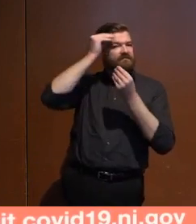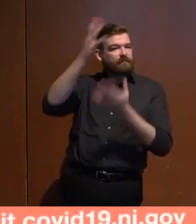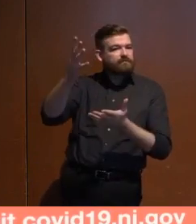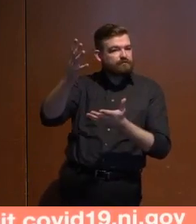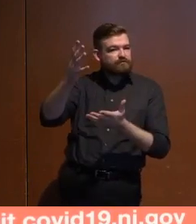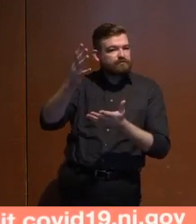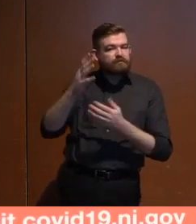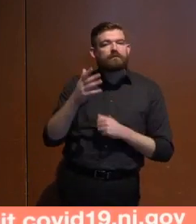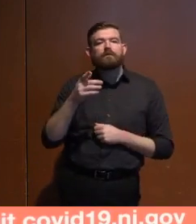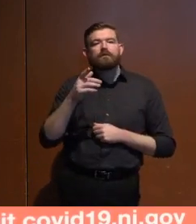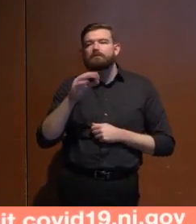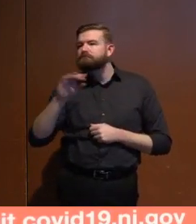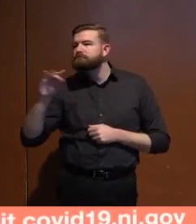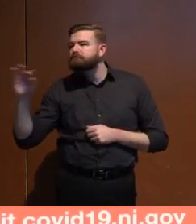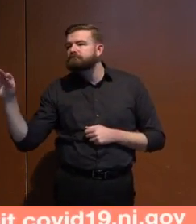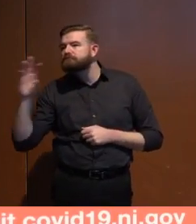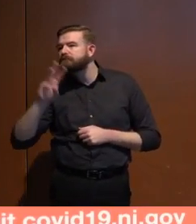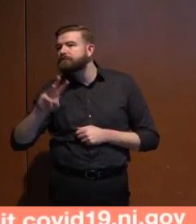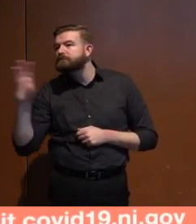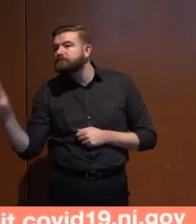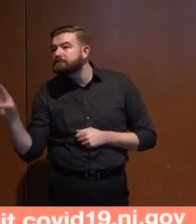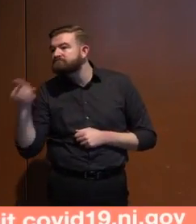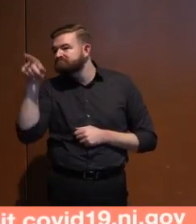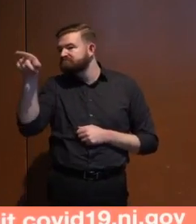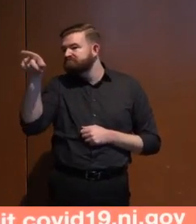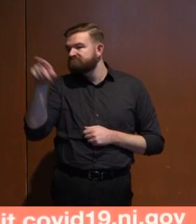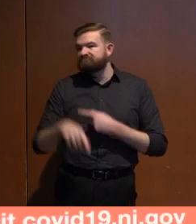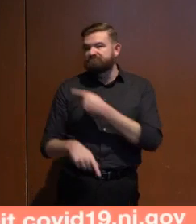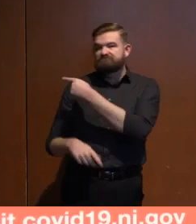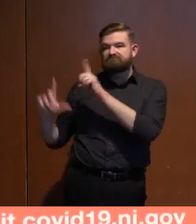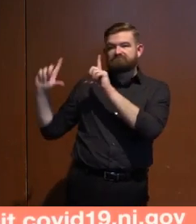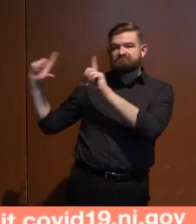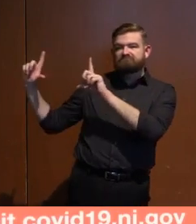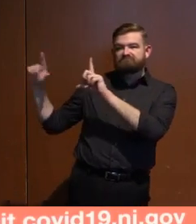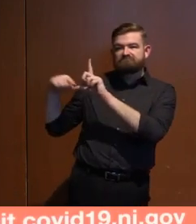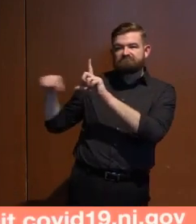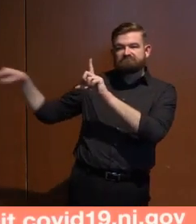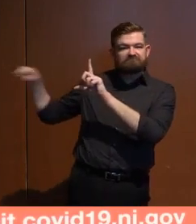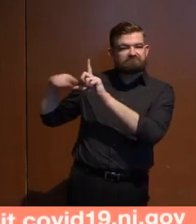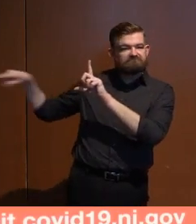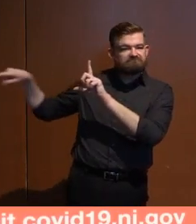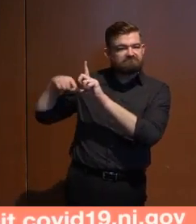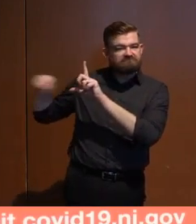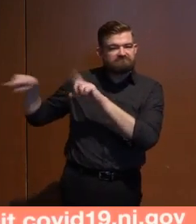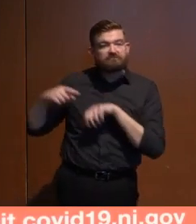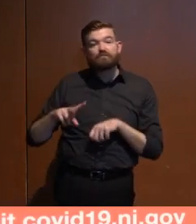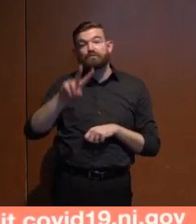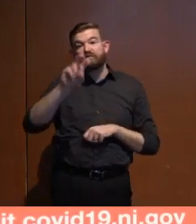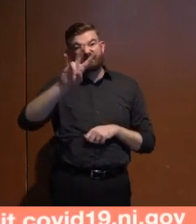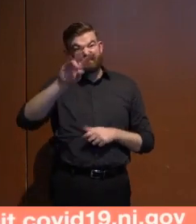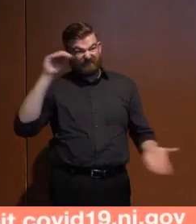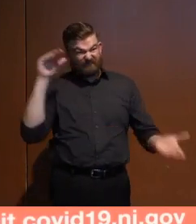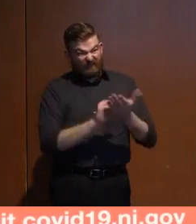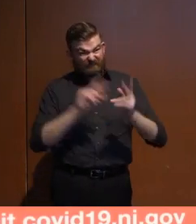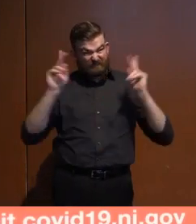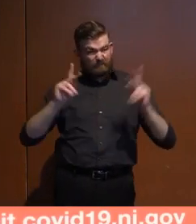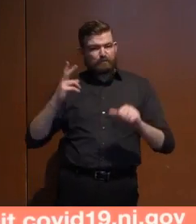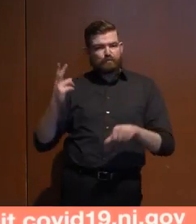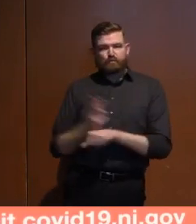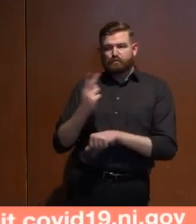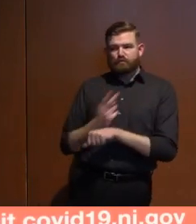cv.business.nj.gov. We've had on this site already 270,000 individual users who have viewed